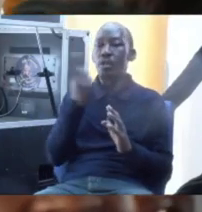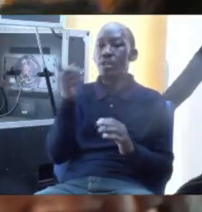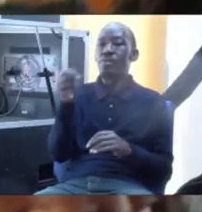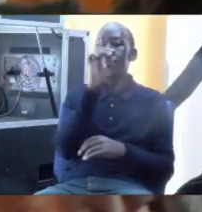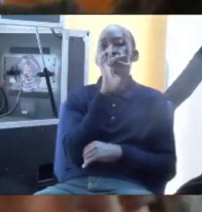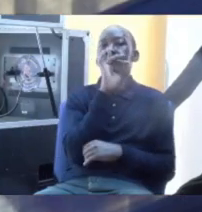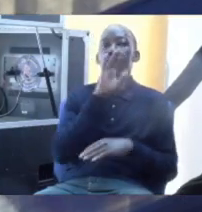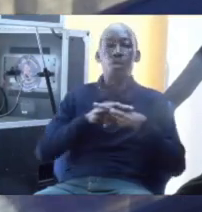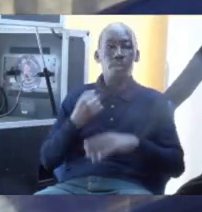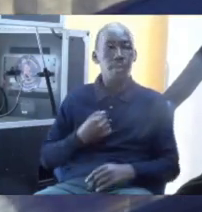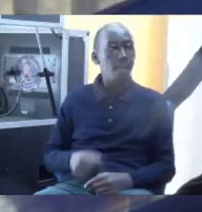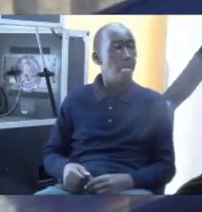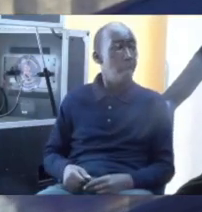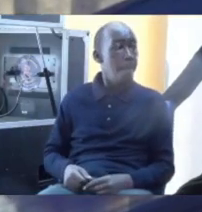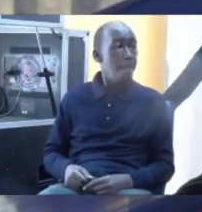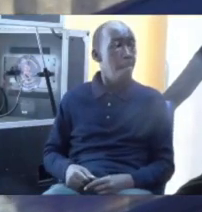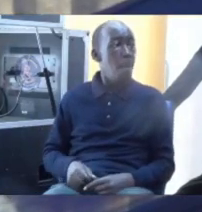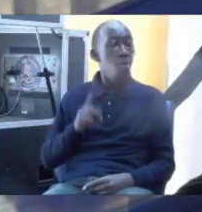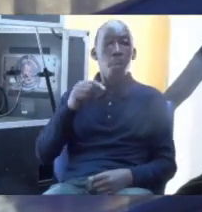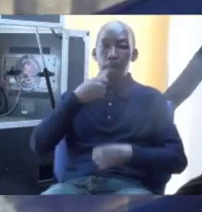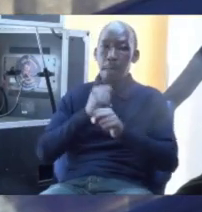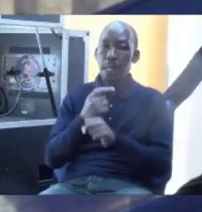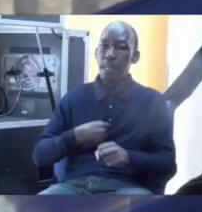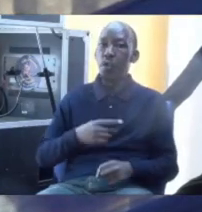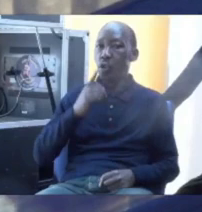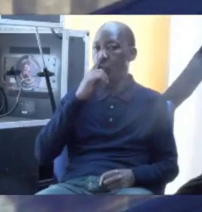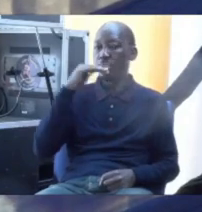on me. You'll make me to feel homesick.